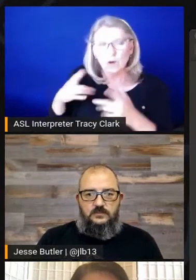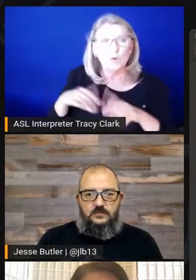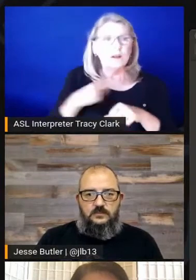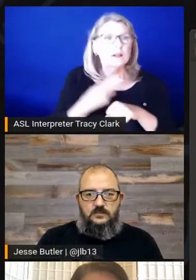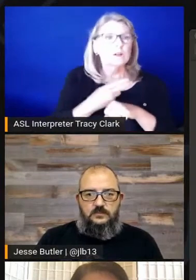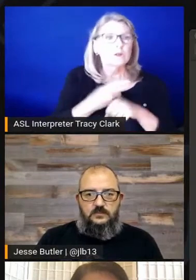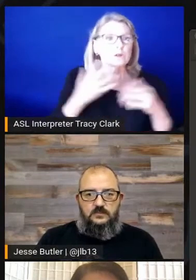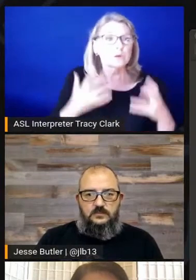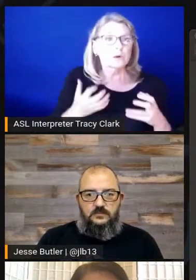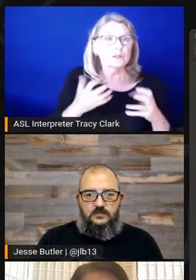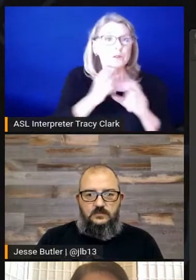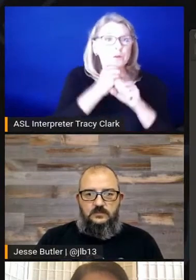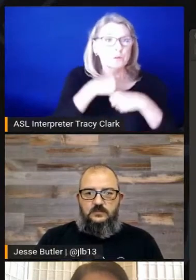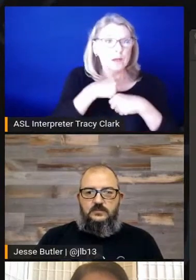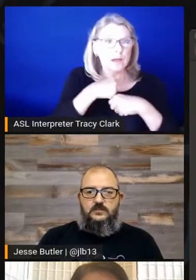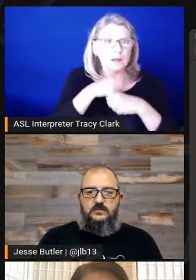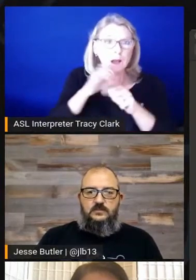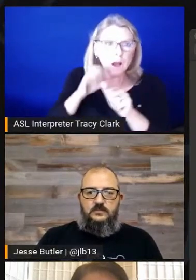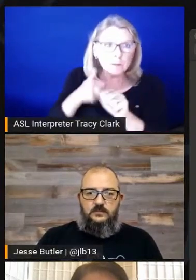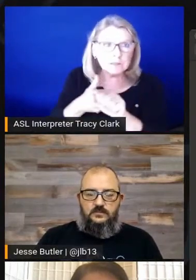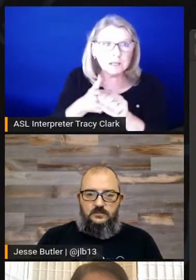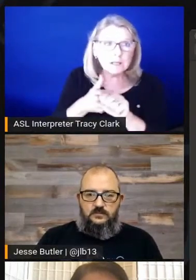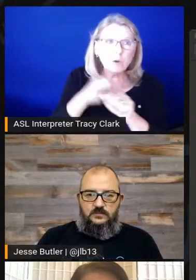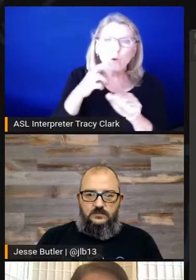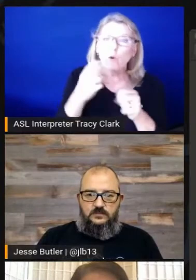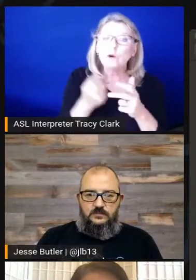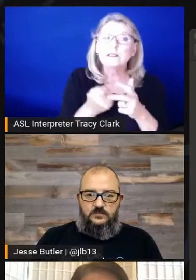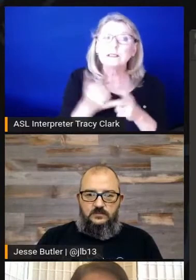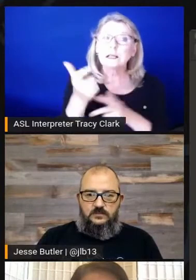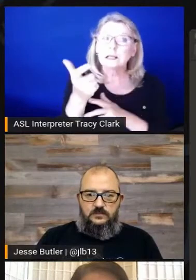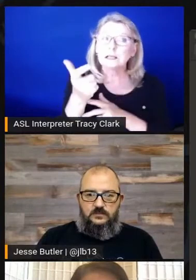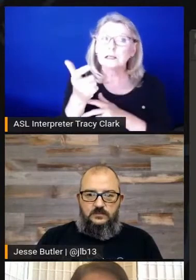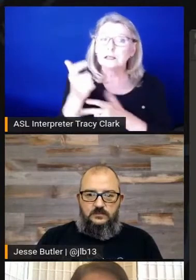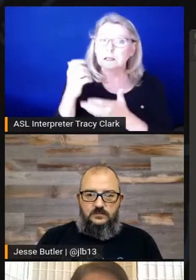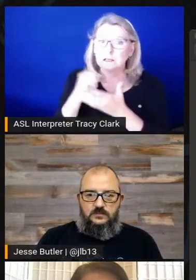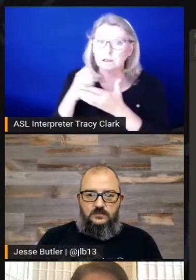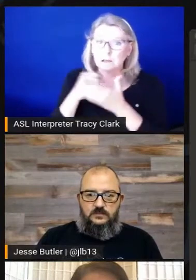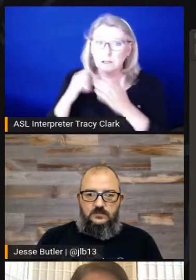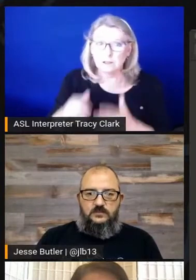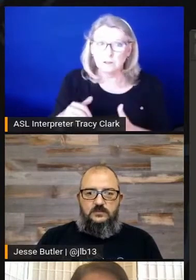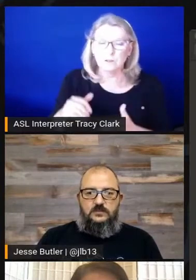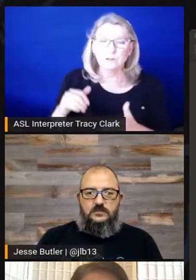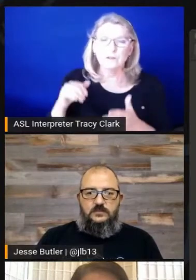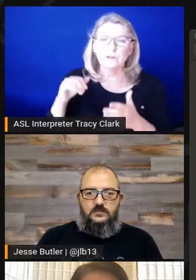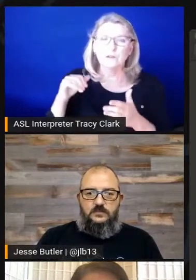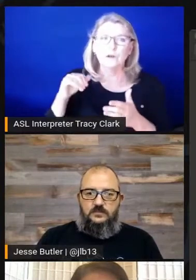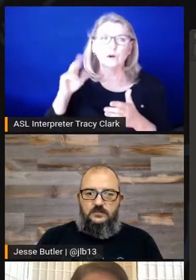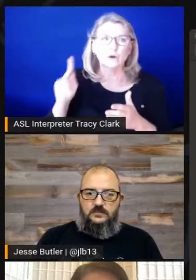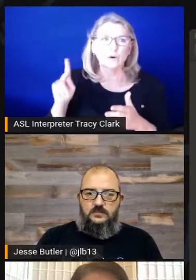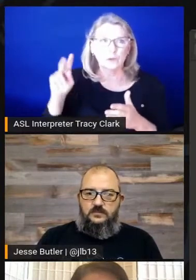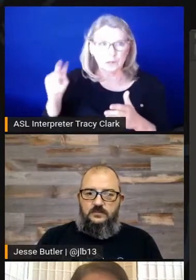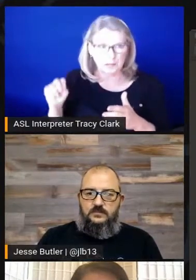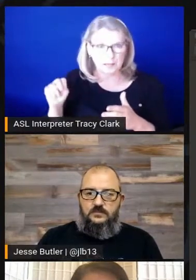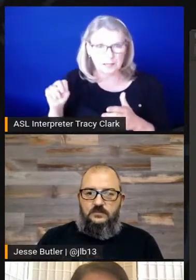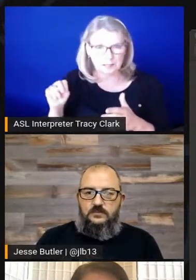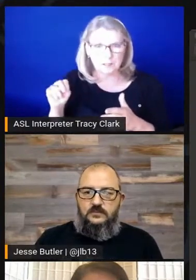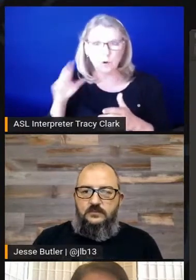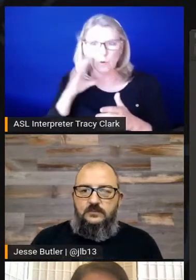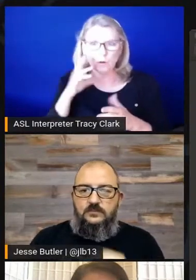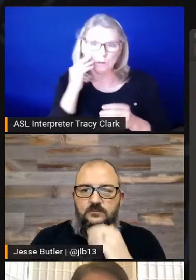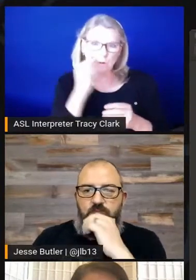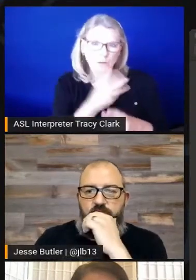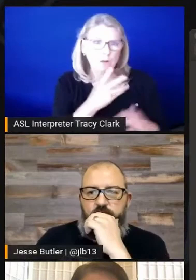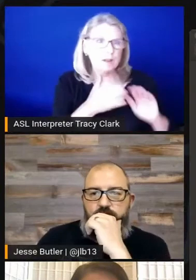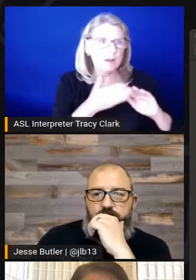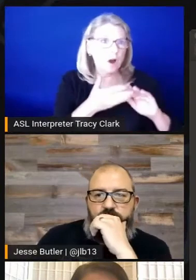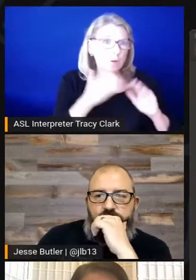delete a collector, the Kubernetes API server will notify the operator. And what the operator does is it first ensures that the